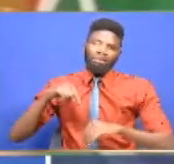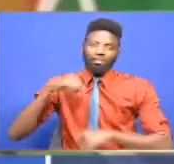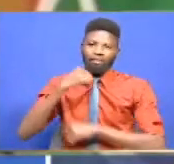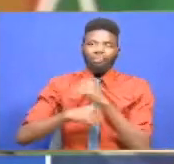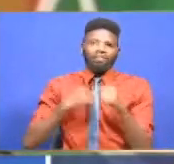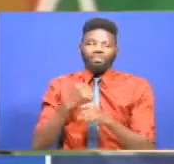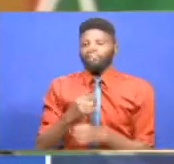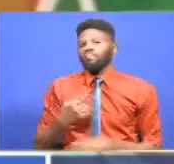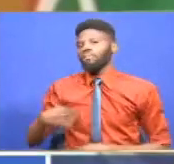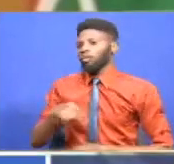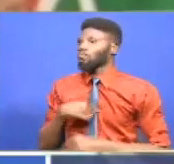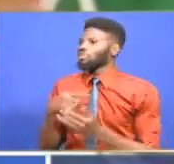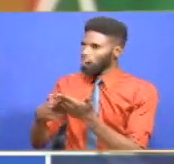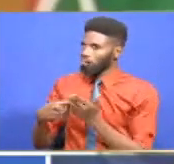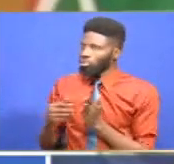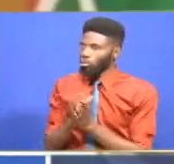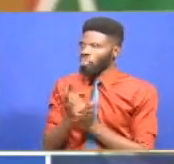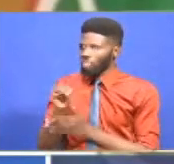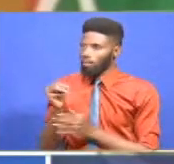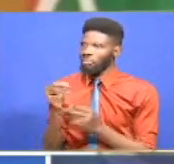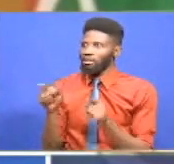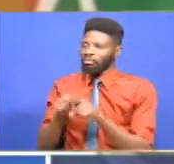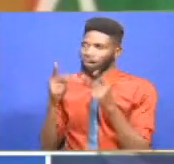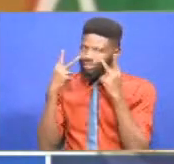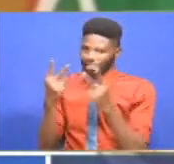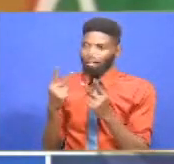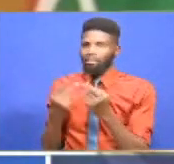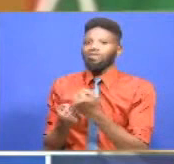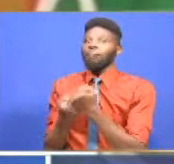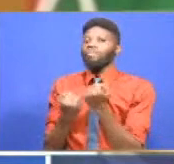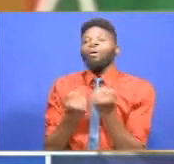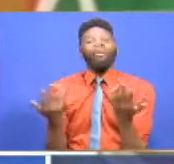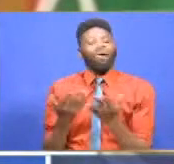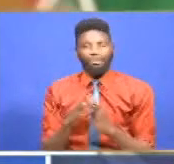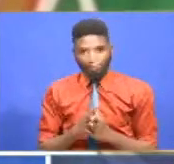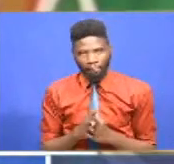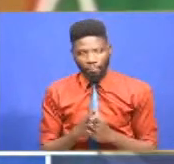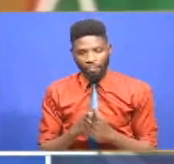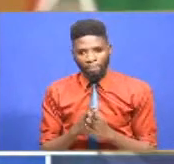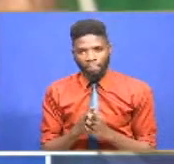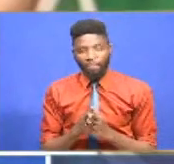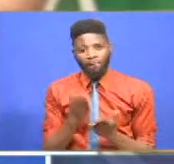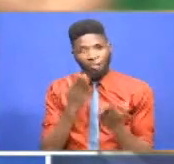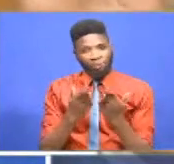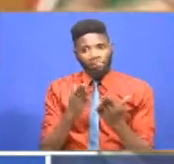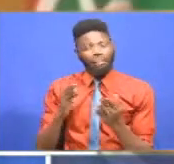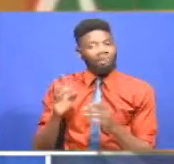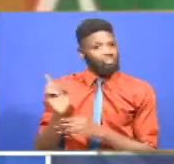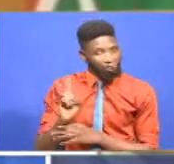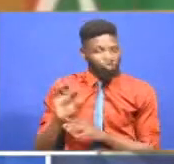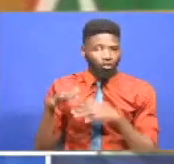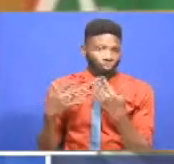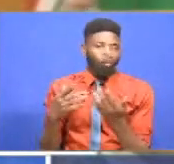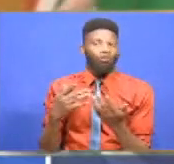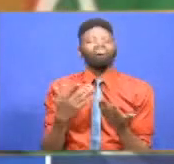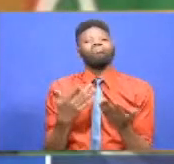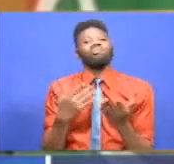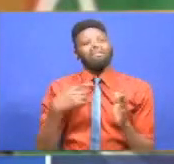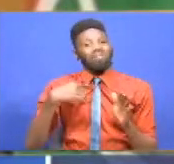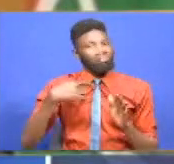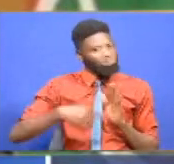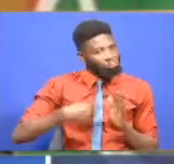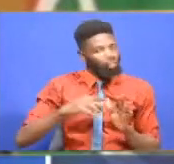we'll engage them and see where we are going to direct this support to a particular ministry, to a particular industry, or